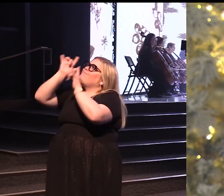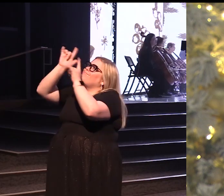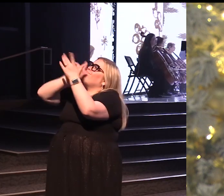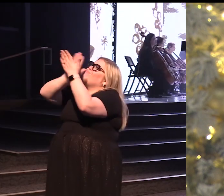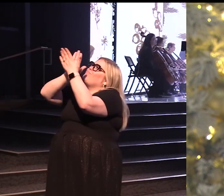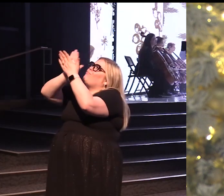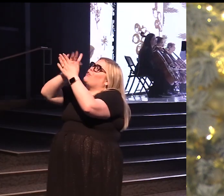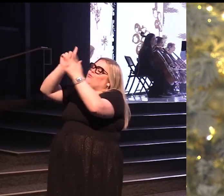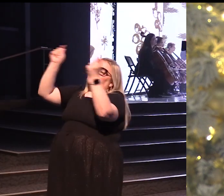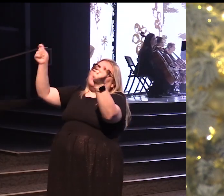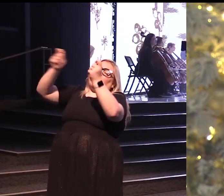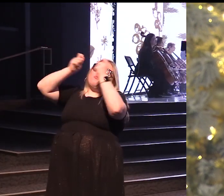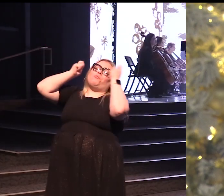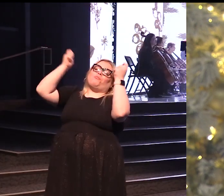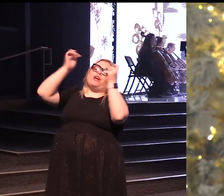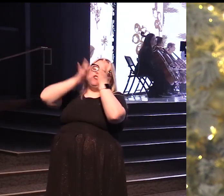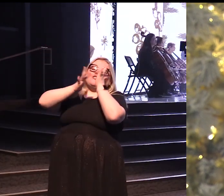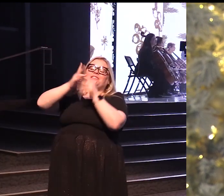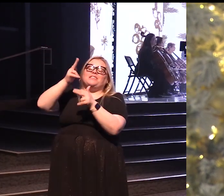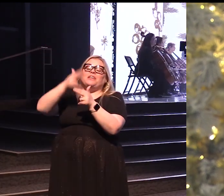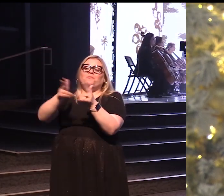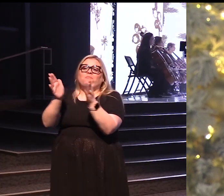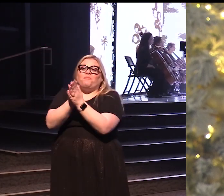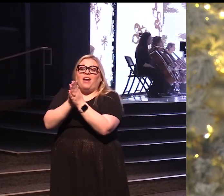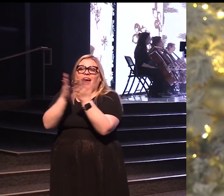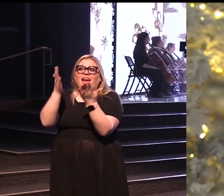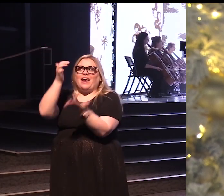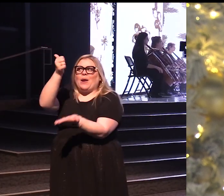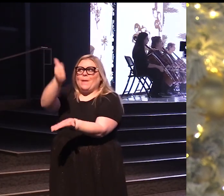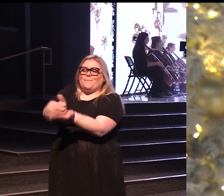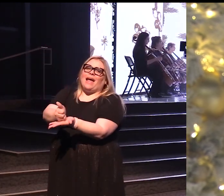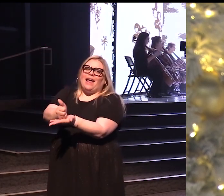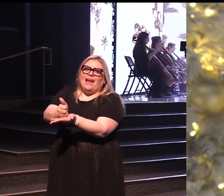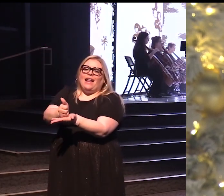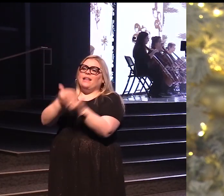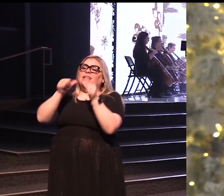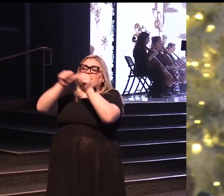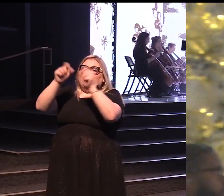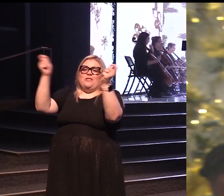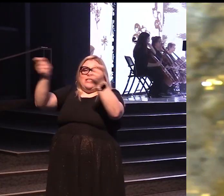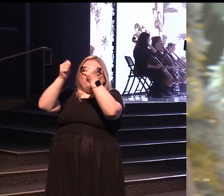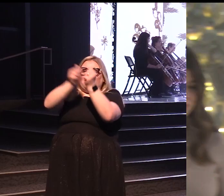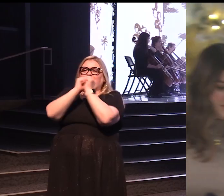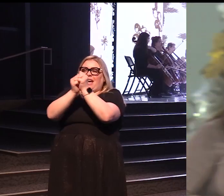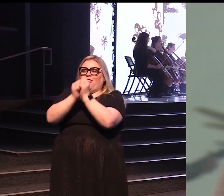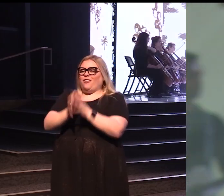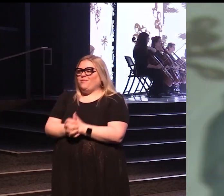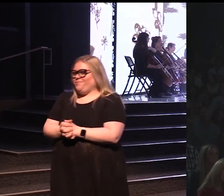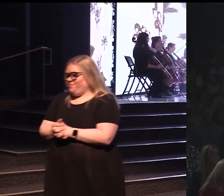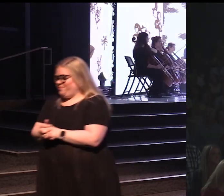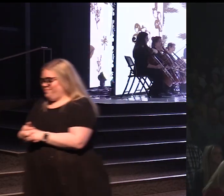you, and we celebrate you in Jesus' name. Amen. Let's celebrate together.